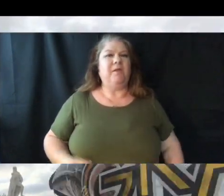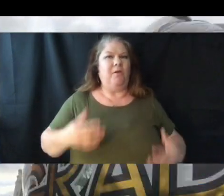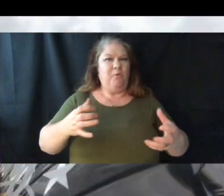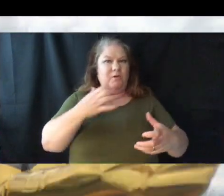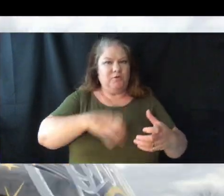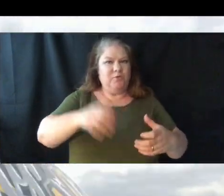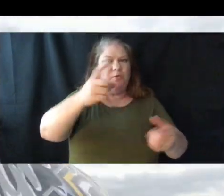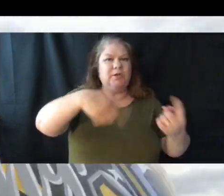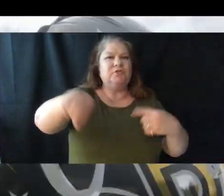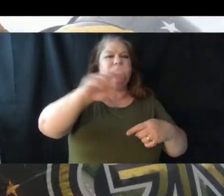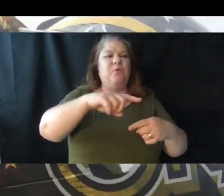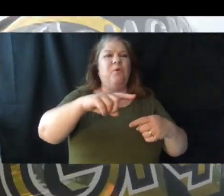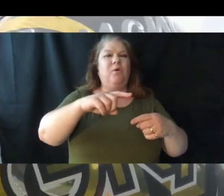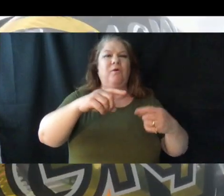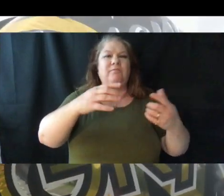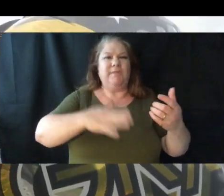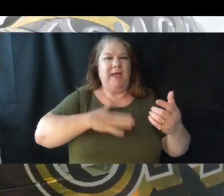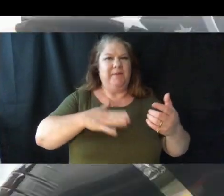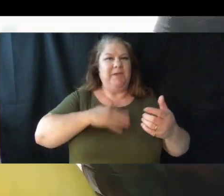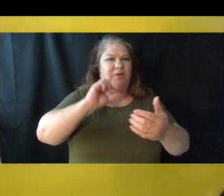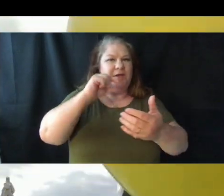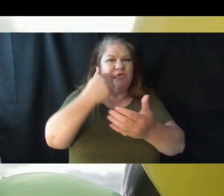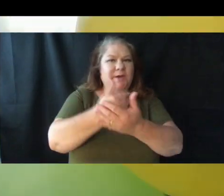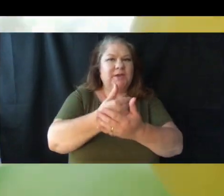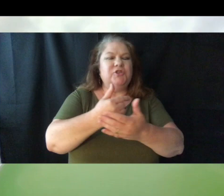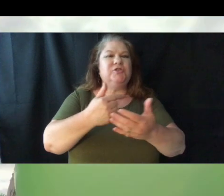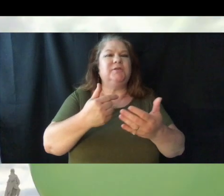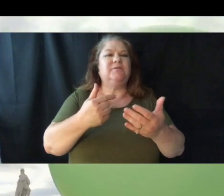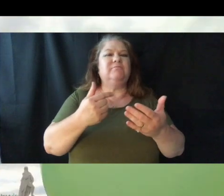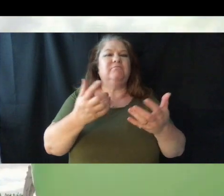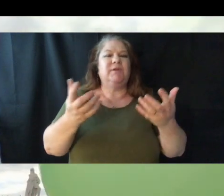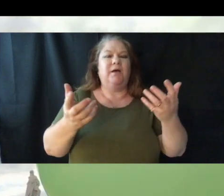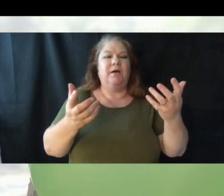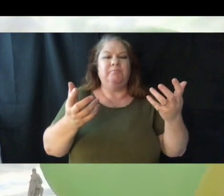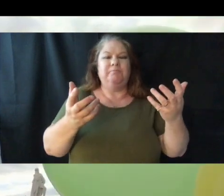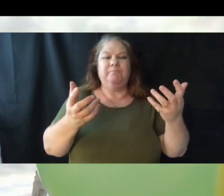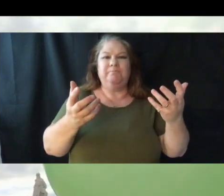So I'd like to wish all of you like a happy graduation.